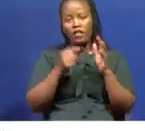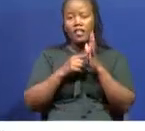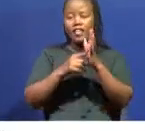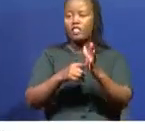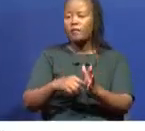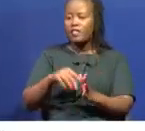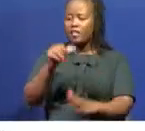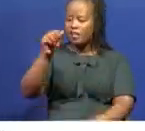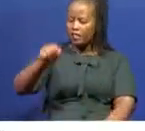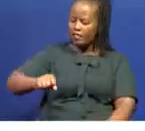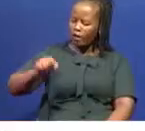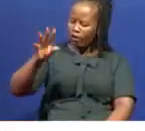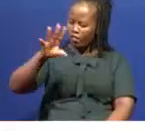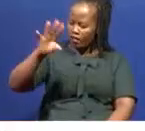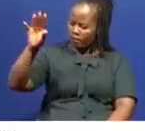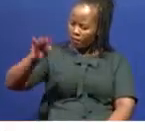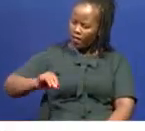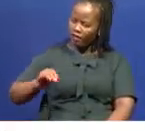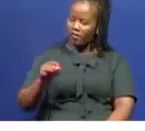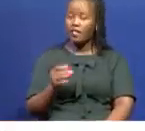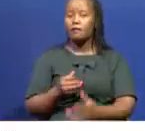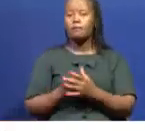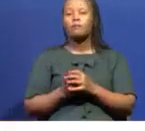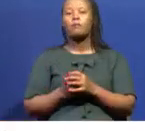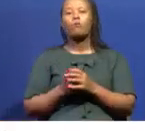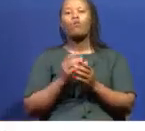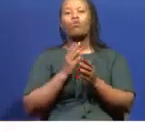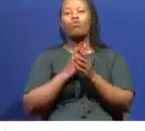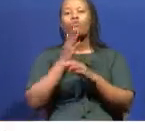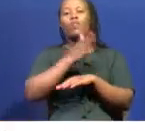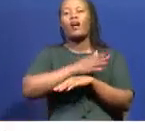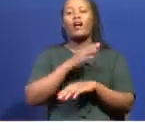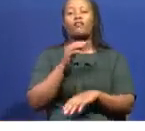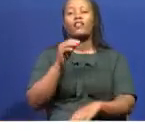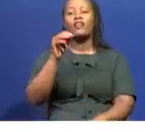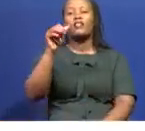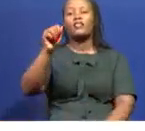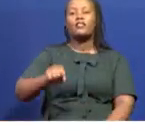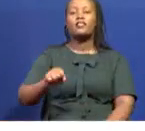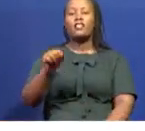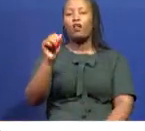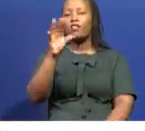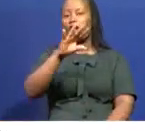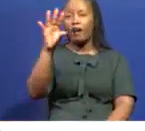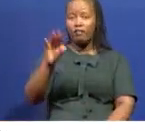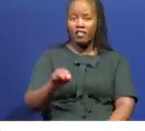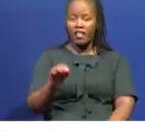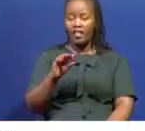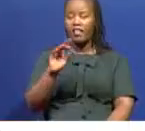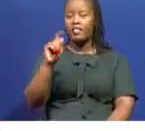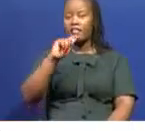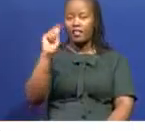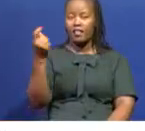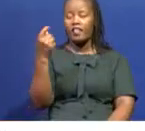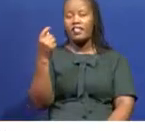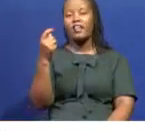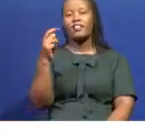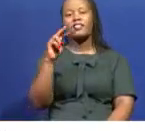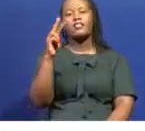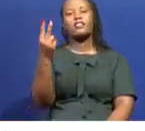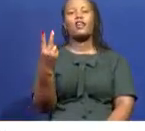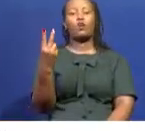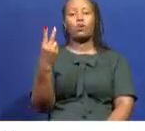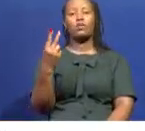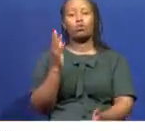I will say we are, after South Africa, Kenya comes second in the golf destination in Africa. So